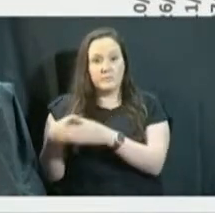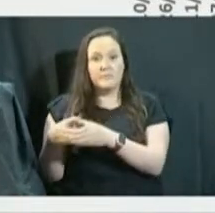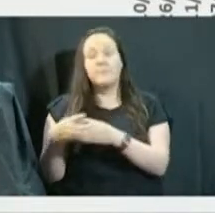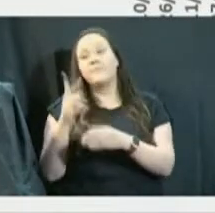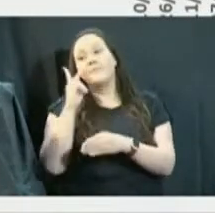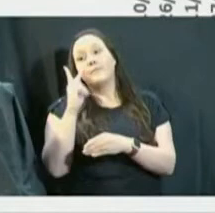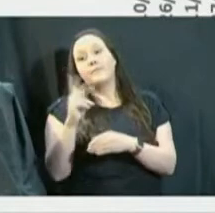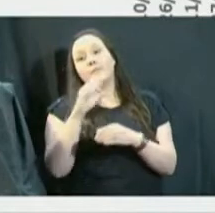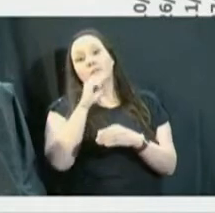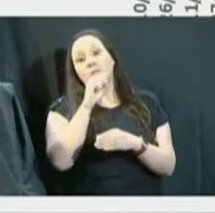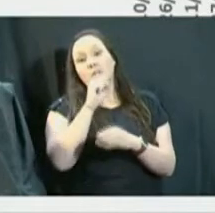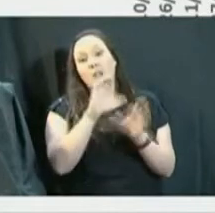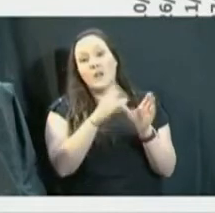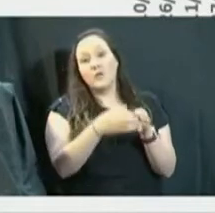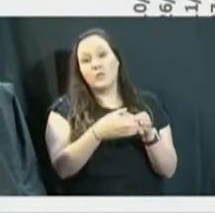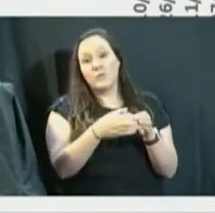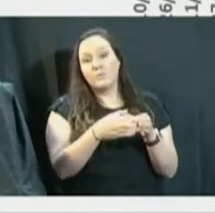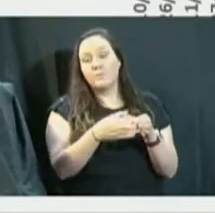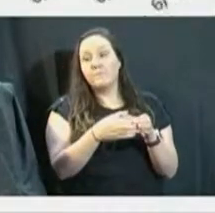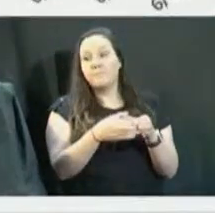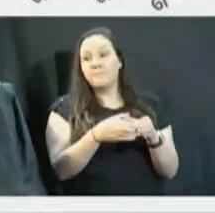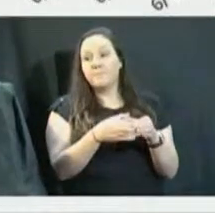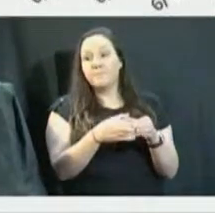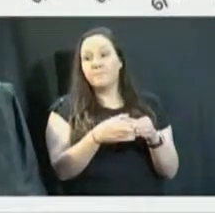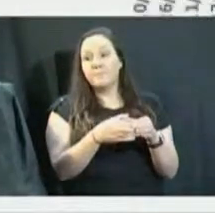the age group with this,